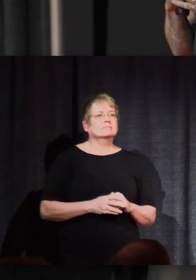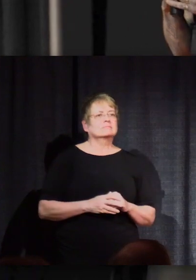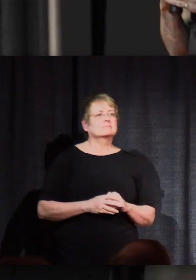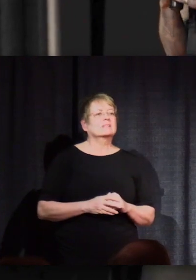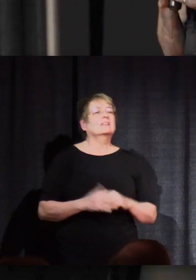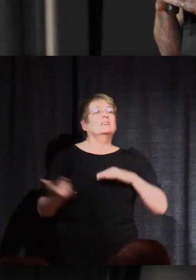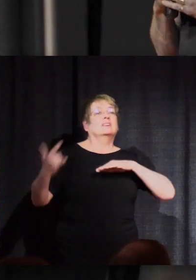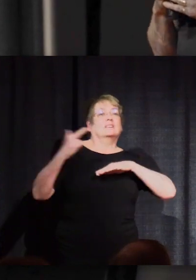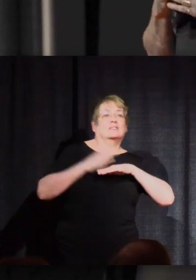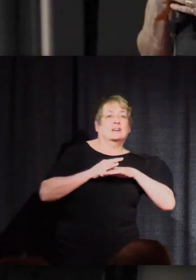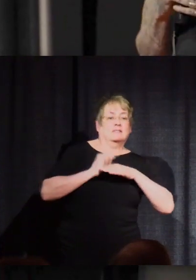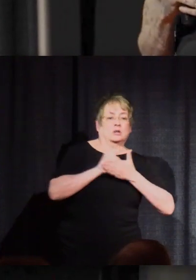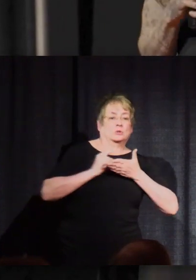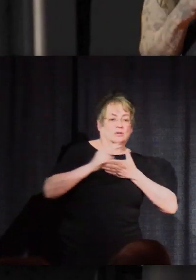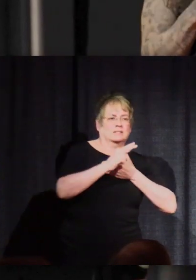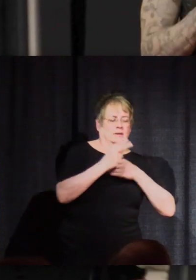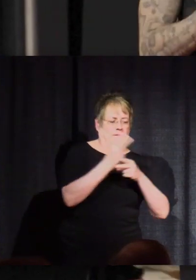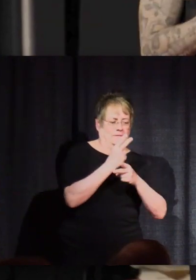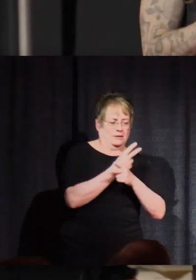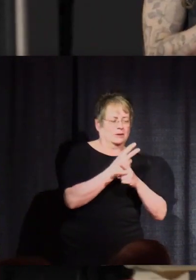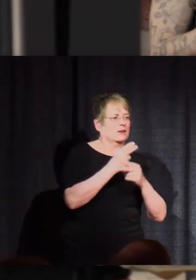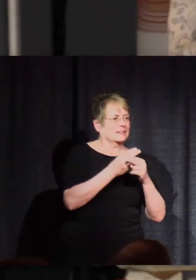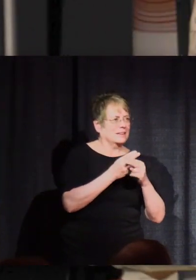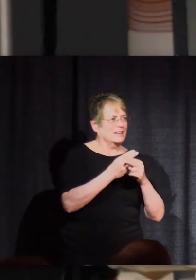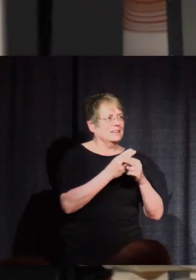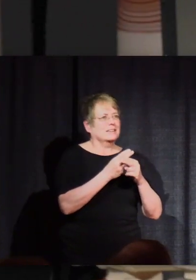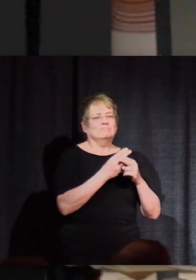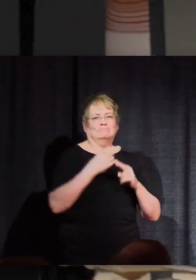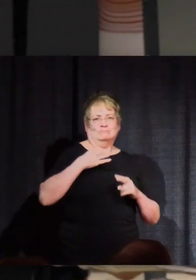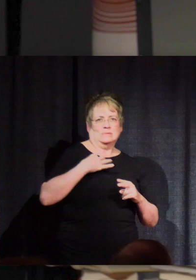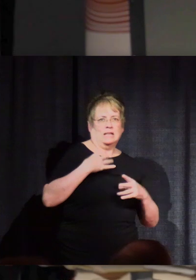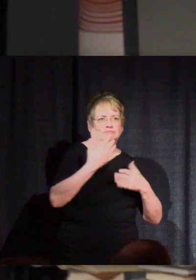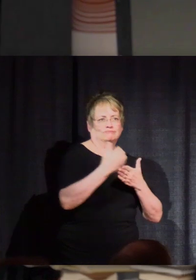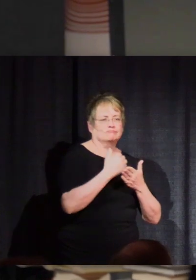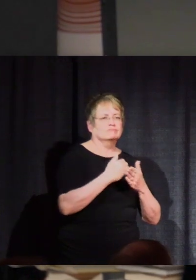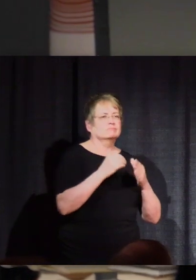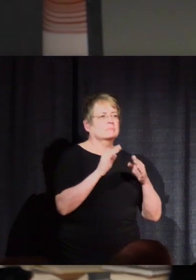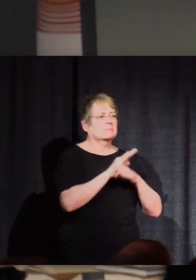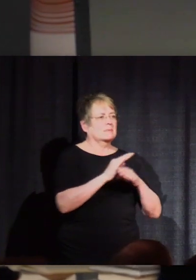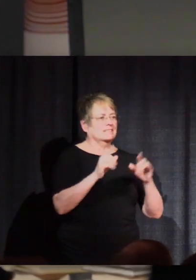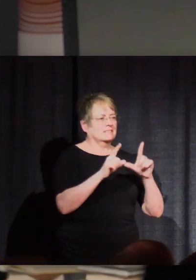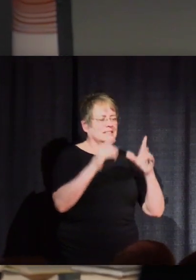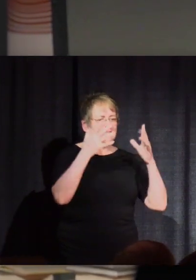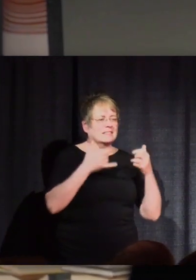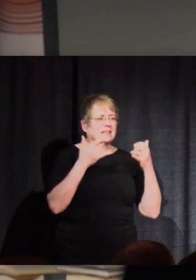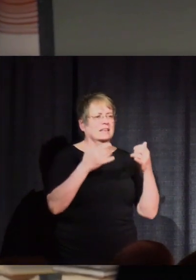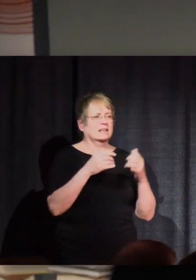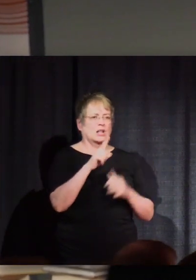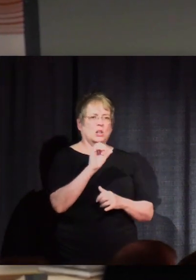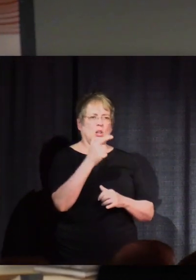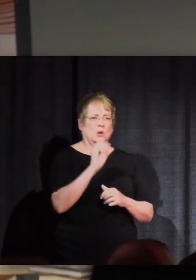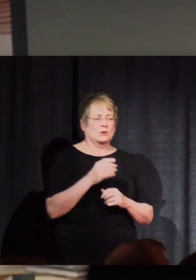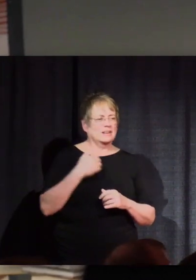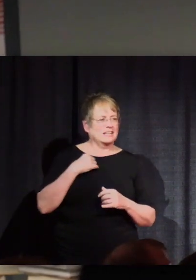out a name and got a business license. And next was the logo. I reconnected with Lacey, an old